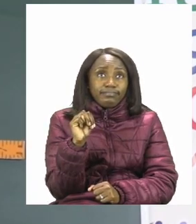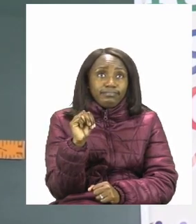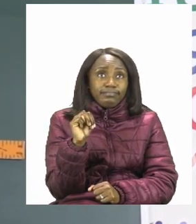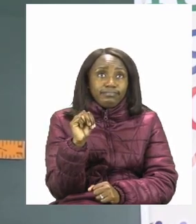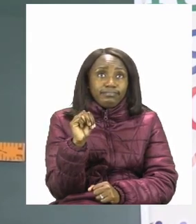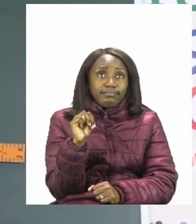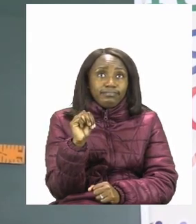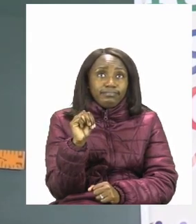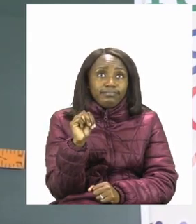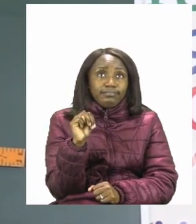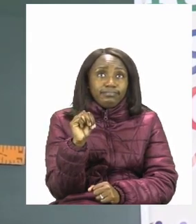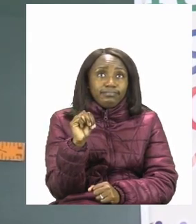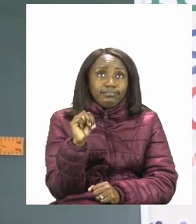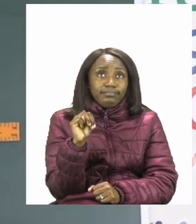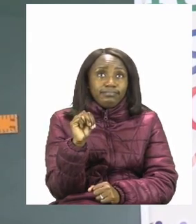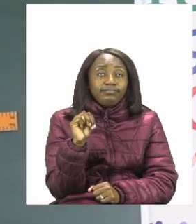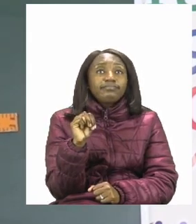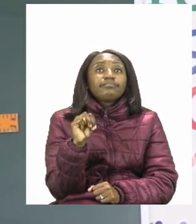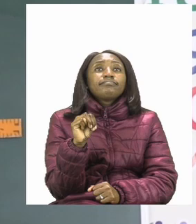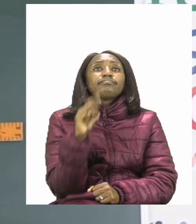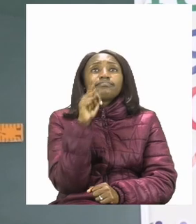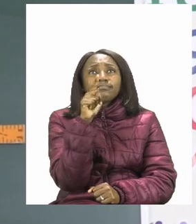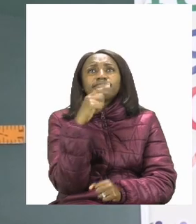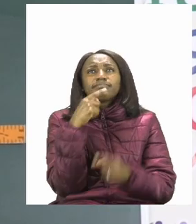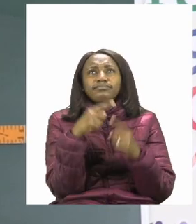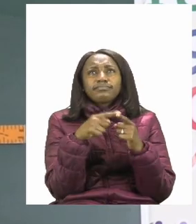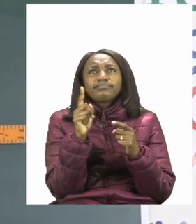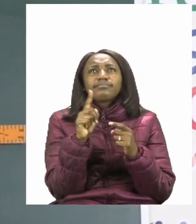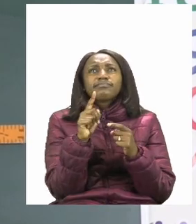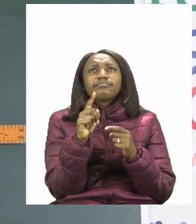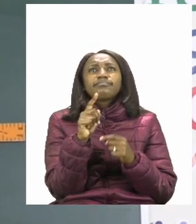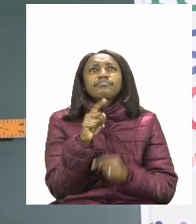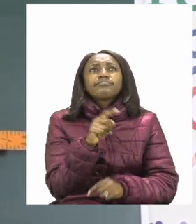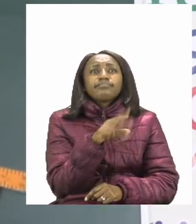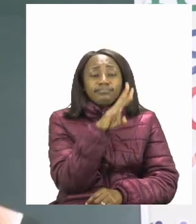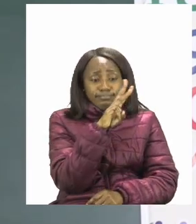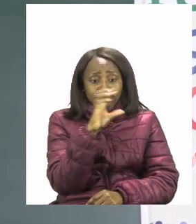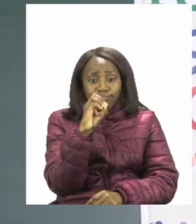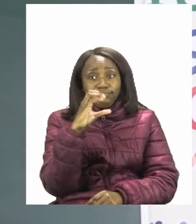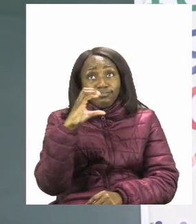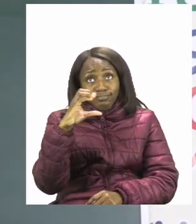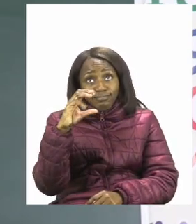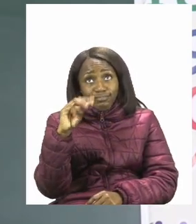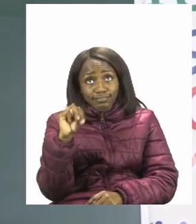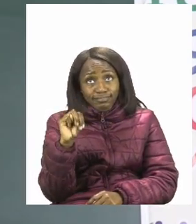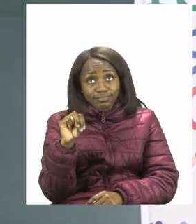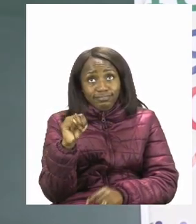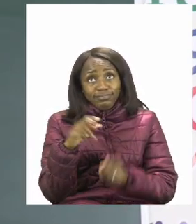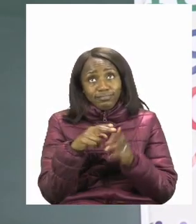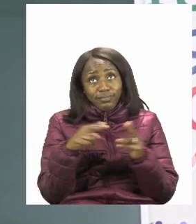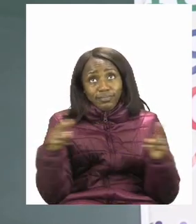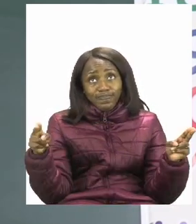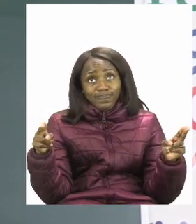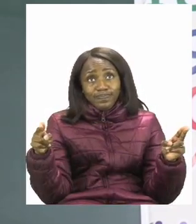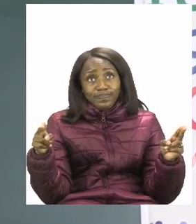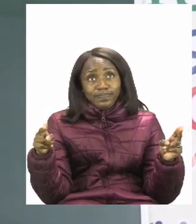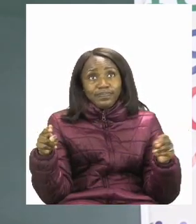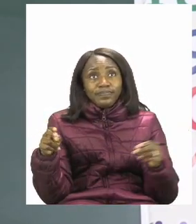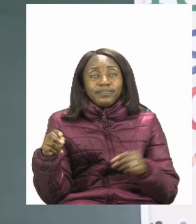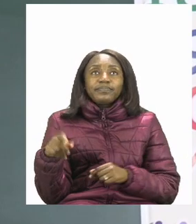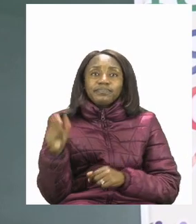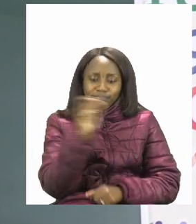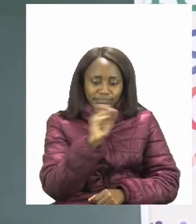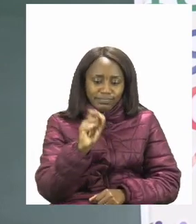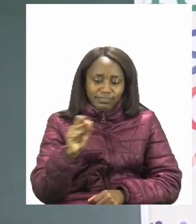this line, I would say that this line is 30 centimeters long. So, I can go